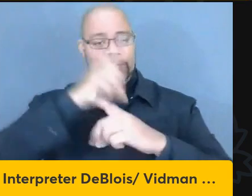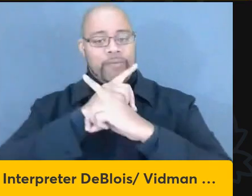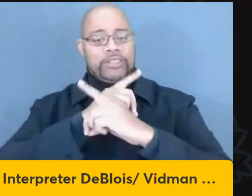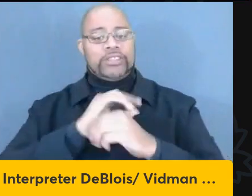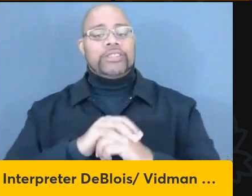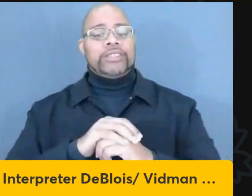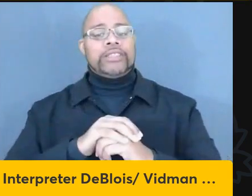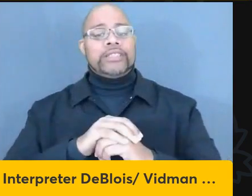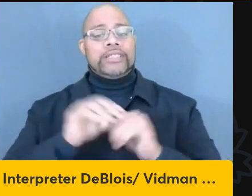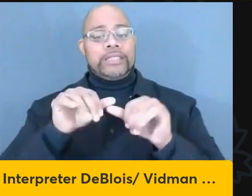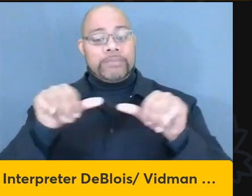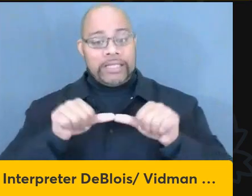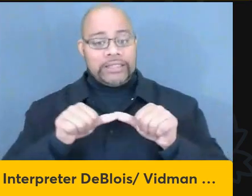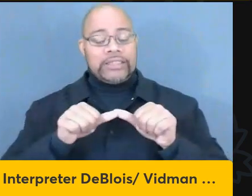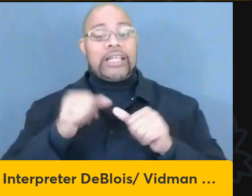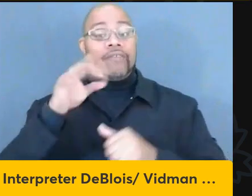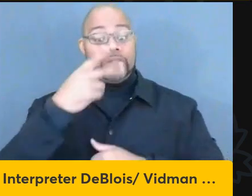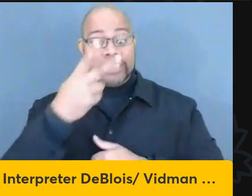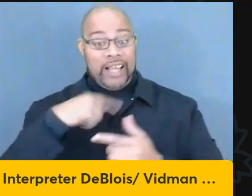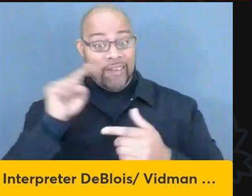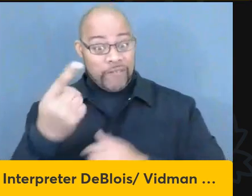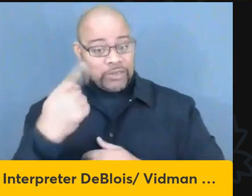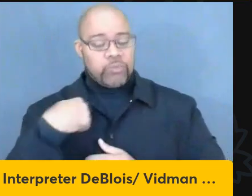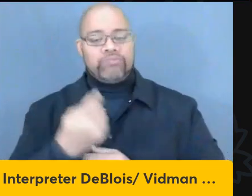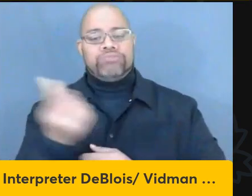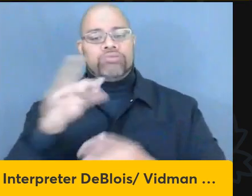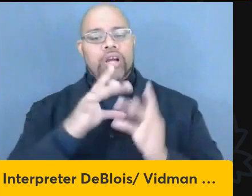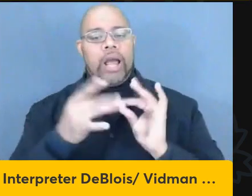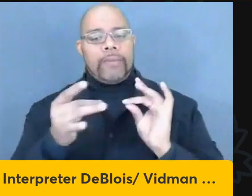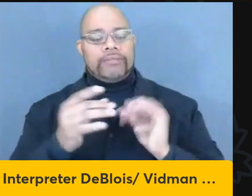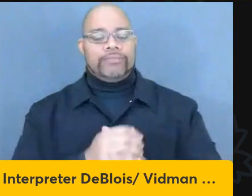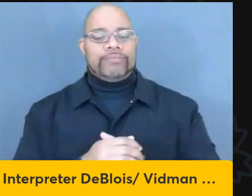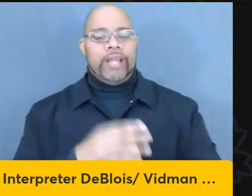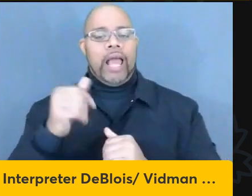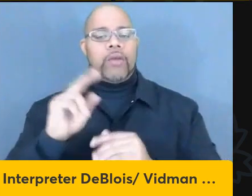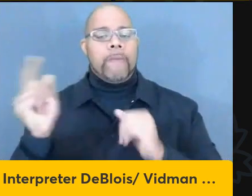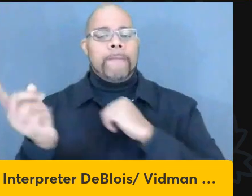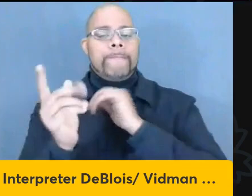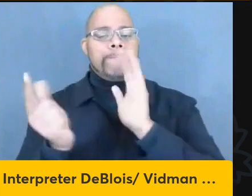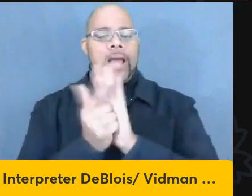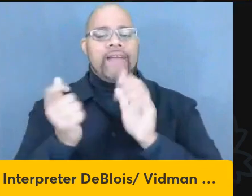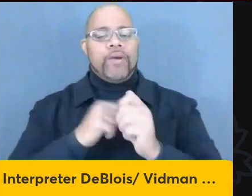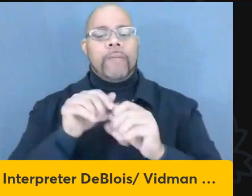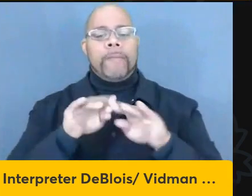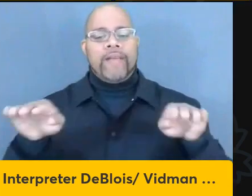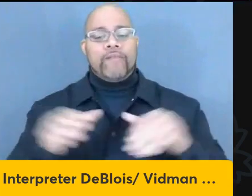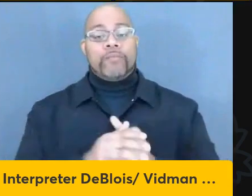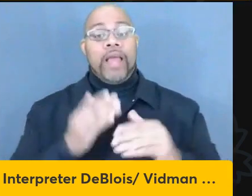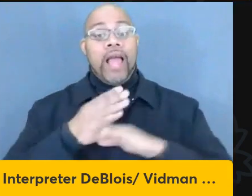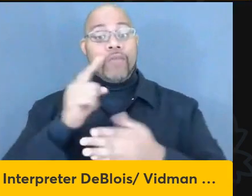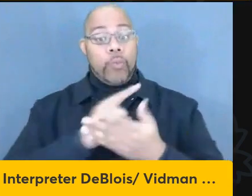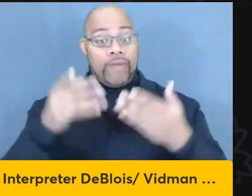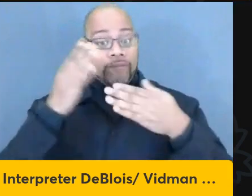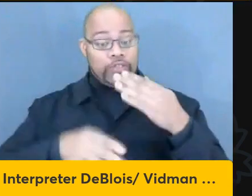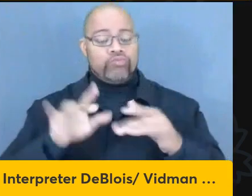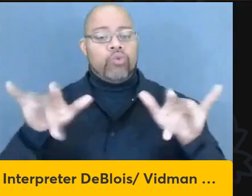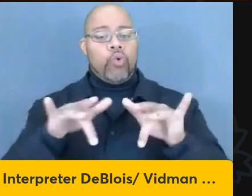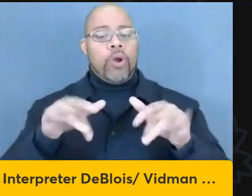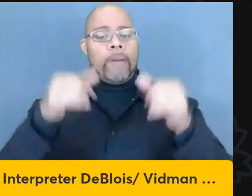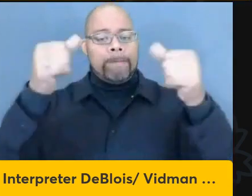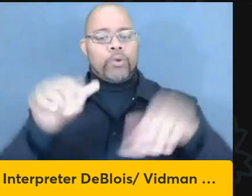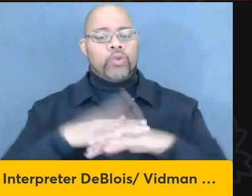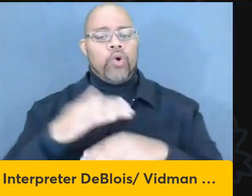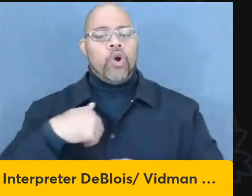anything offensive, your comment will be deleted immediately and be banned from the platform. After the conclusion of the week, recorded videos will be posted on